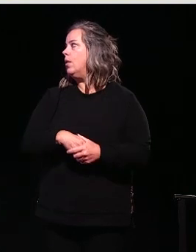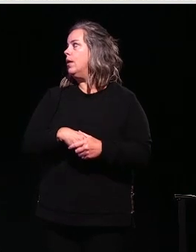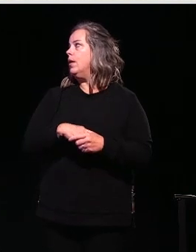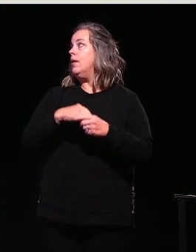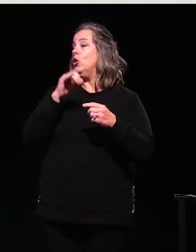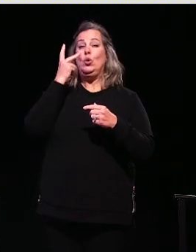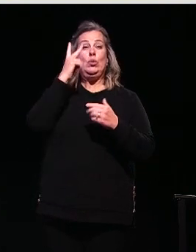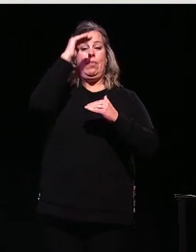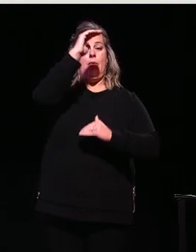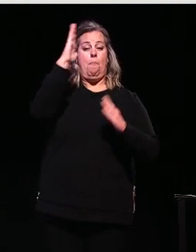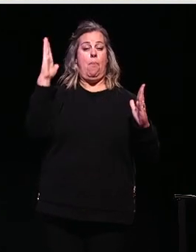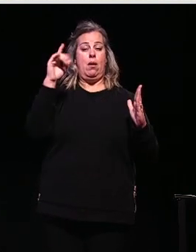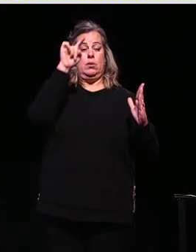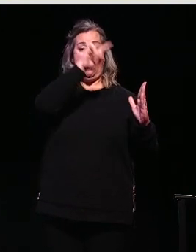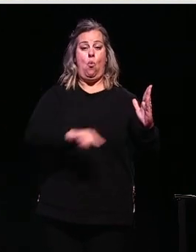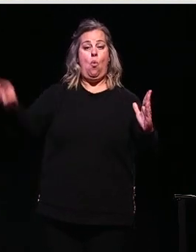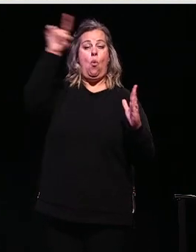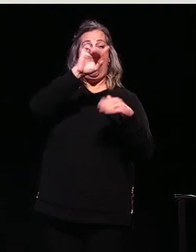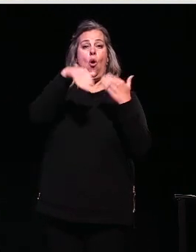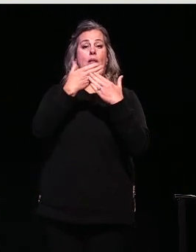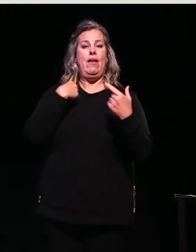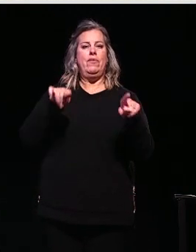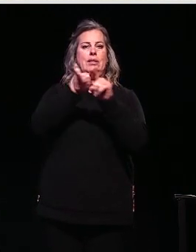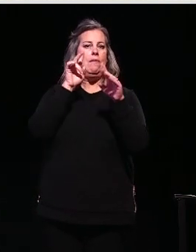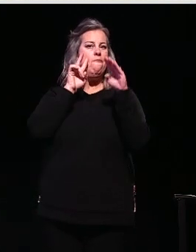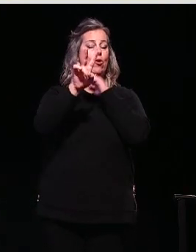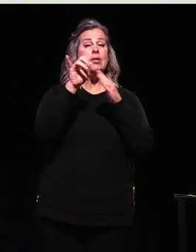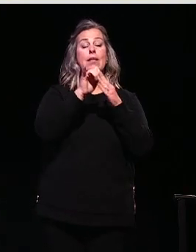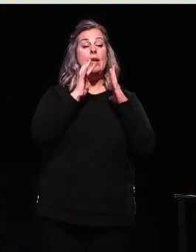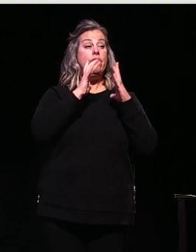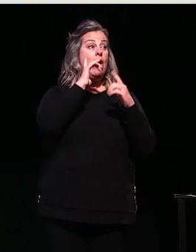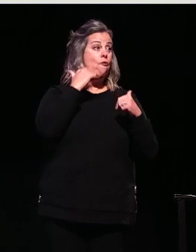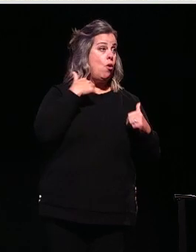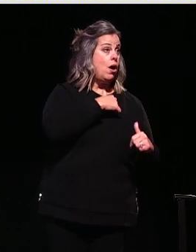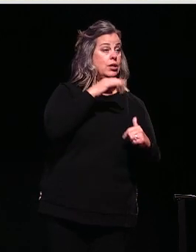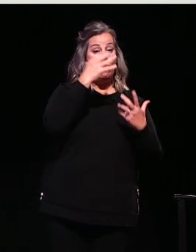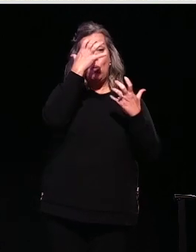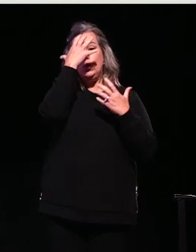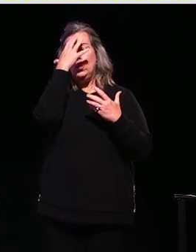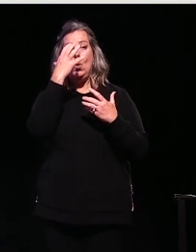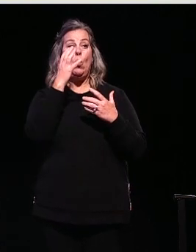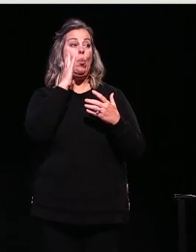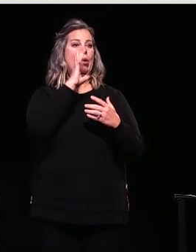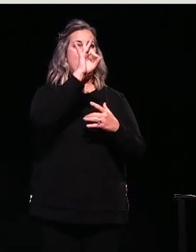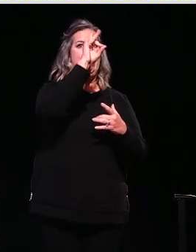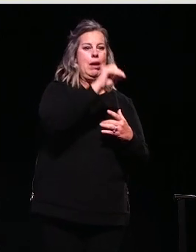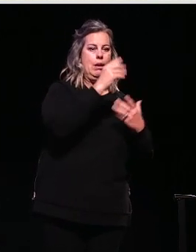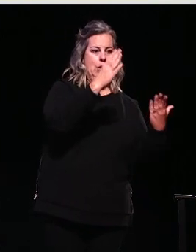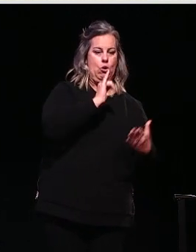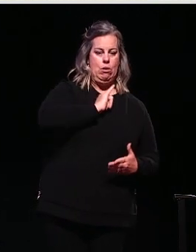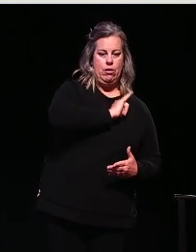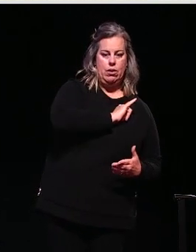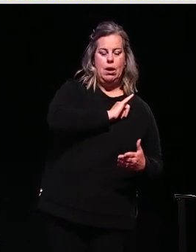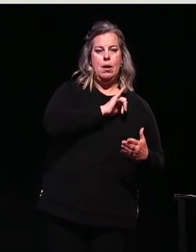gets exactly the same temperature forecast, and that's fine for you and I if we want to know if it's going to be 80 degrees here in Ithaca, which is wonderful